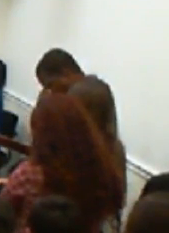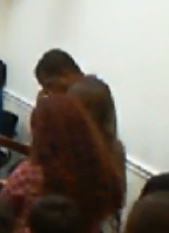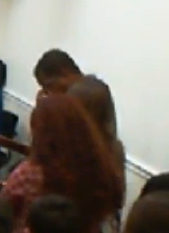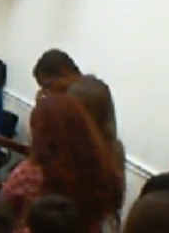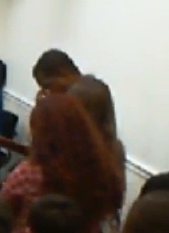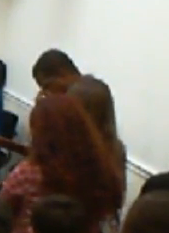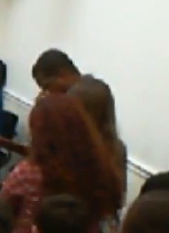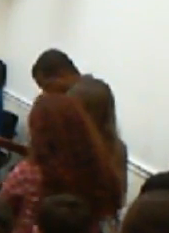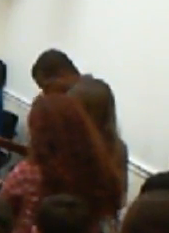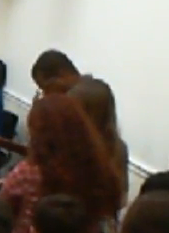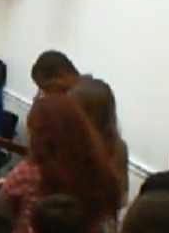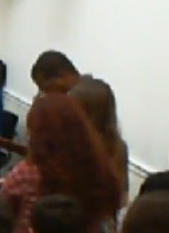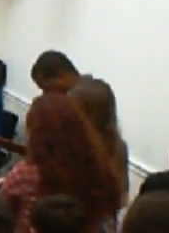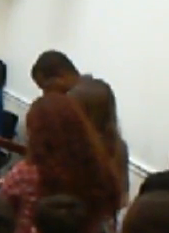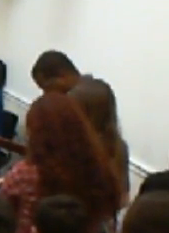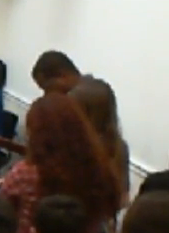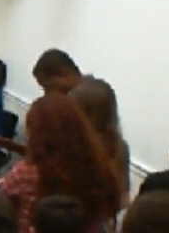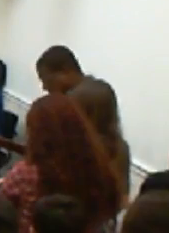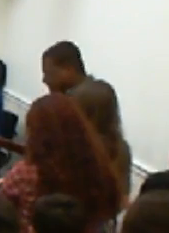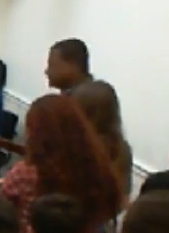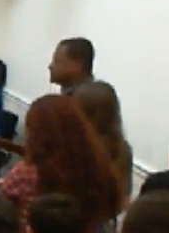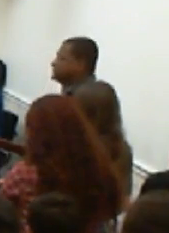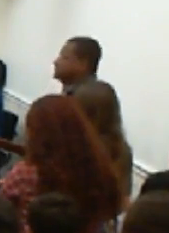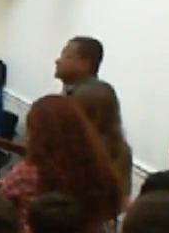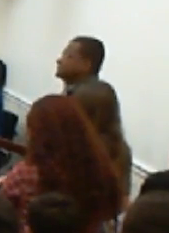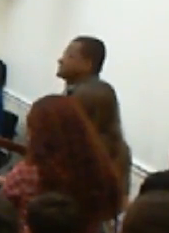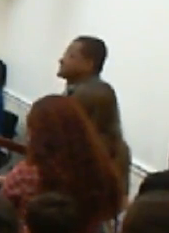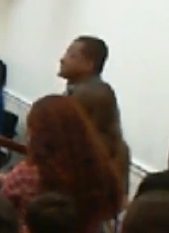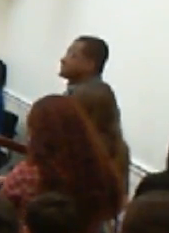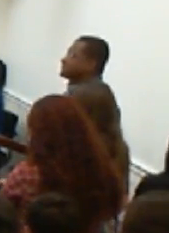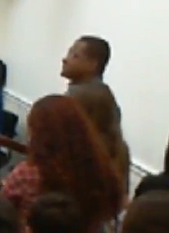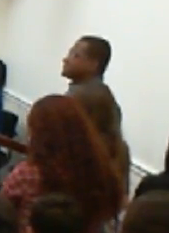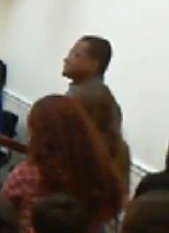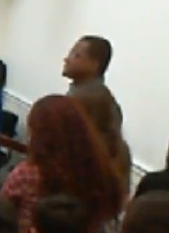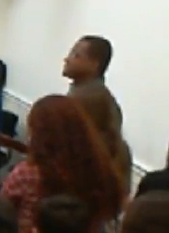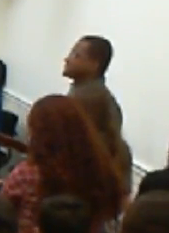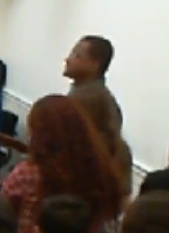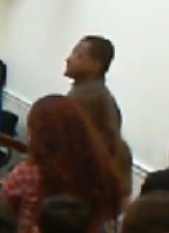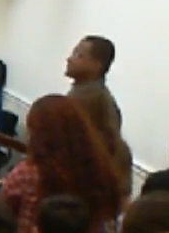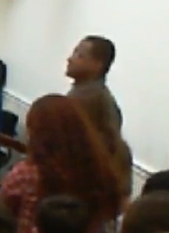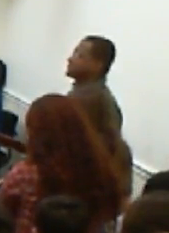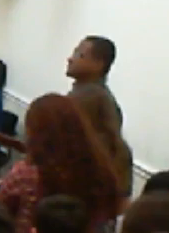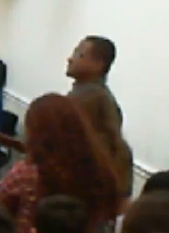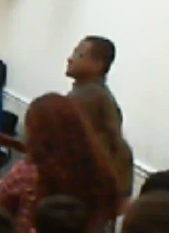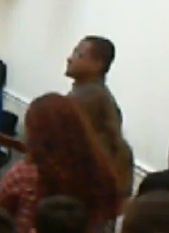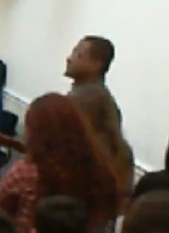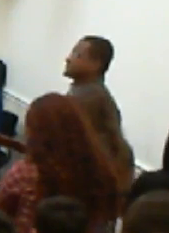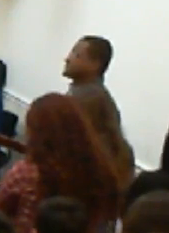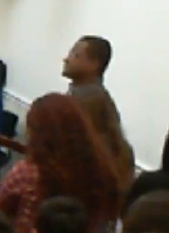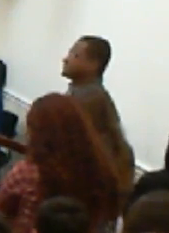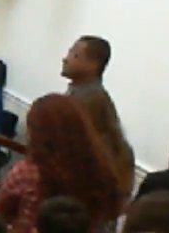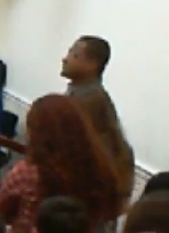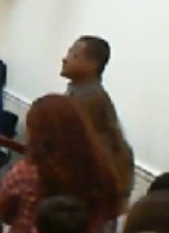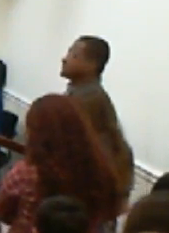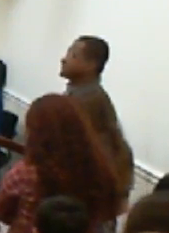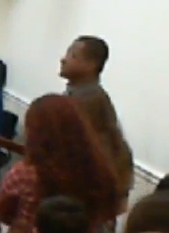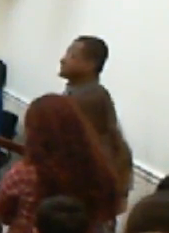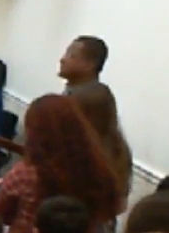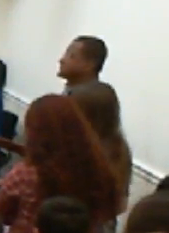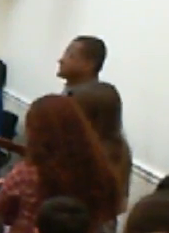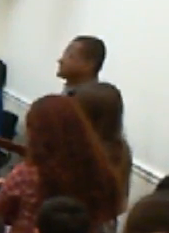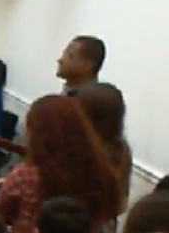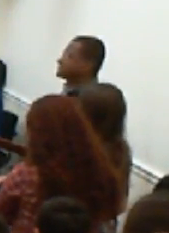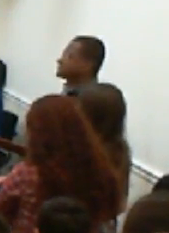So this can be a blessing for us. We can keep and to preserve the fellowship, the prayers,